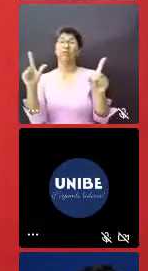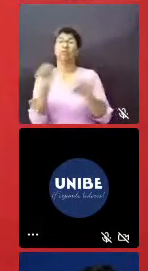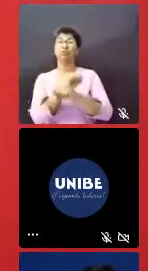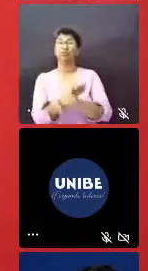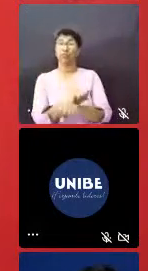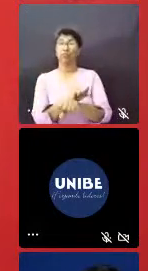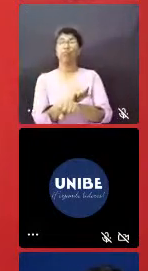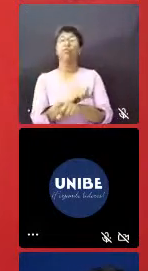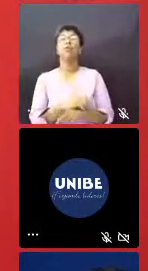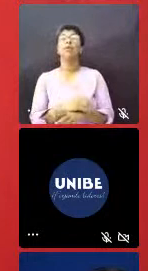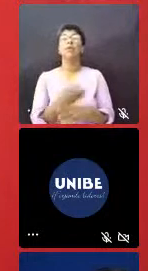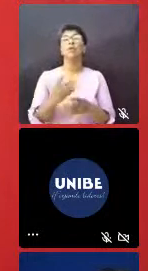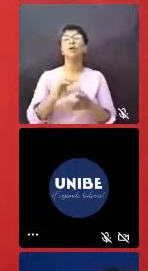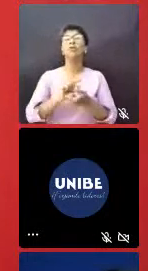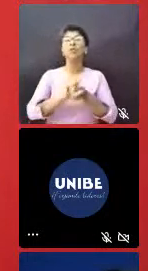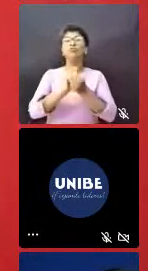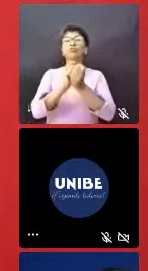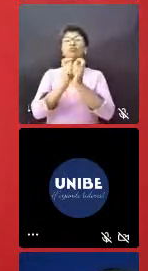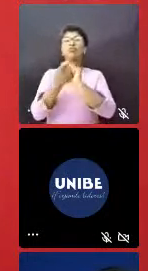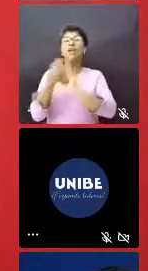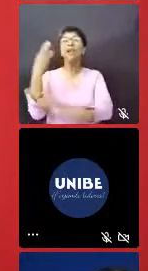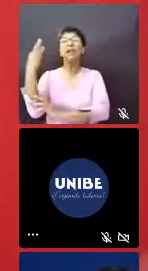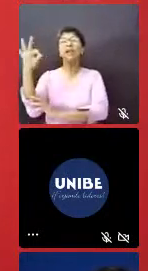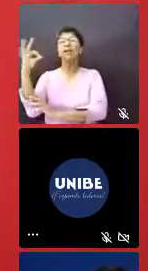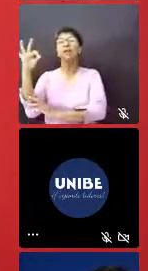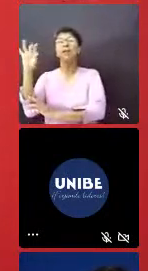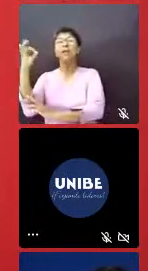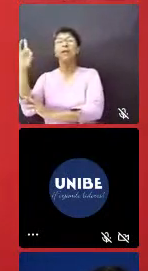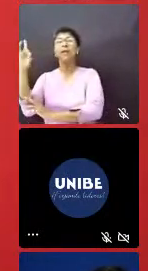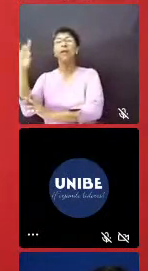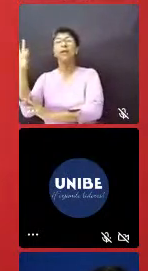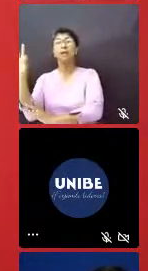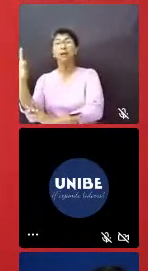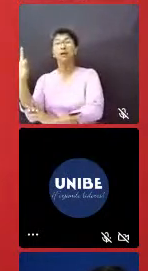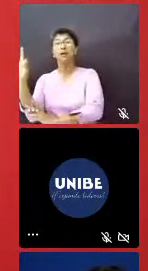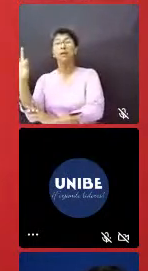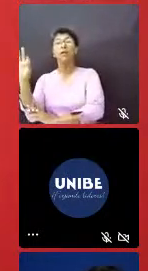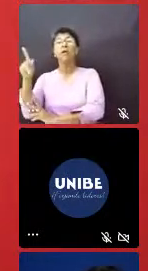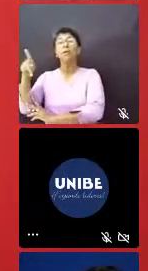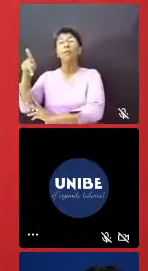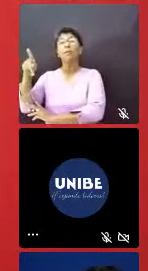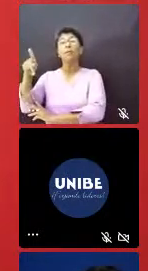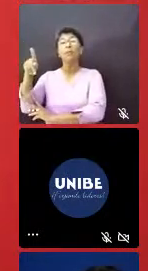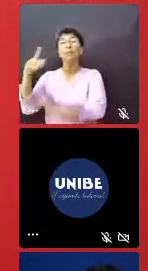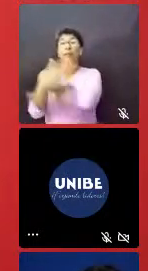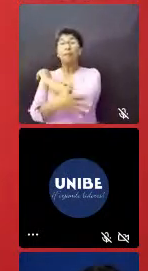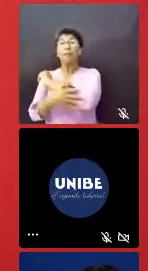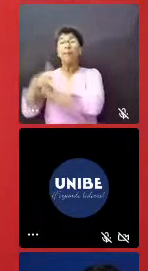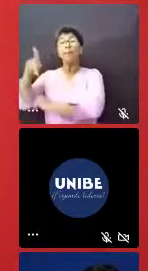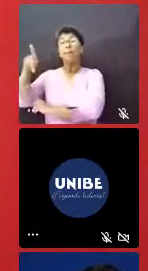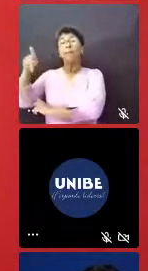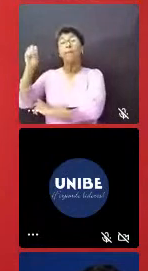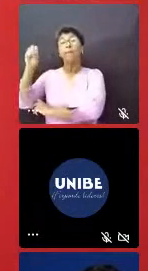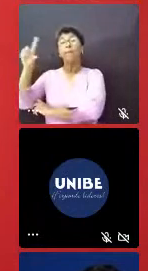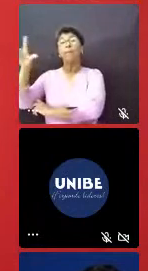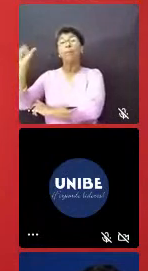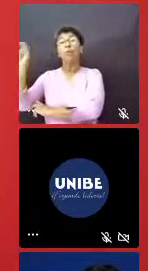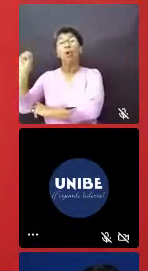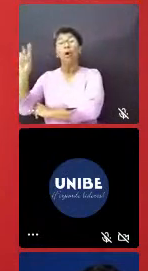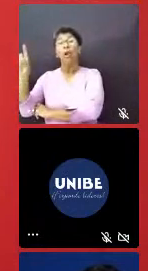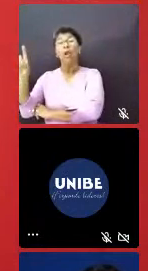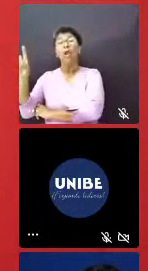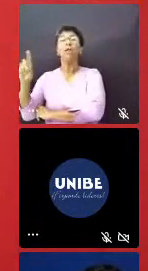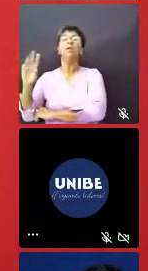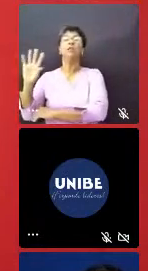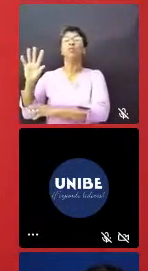systemic transition in 1989 when Poland remained under the influence of Western